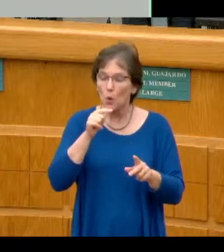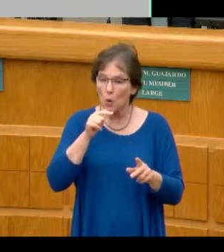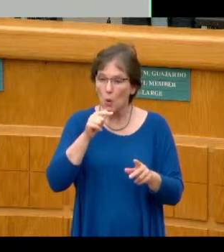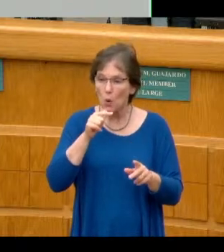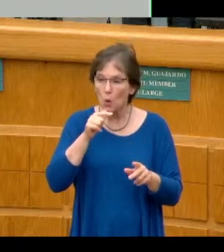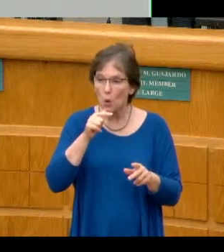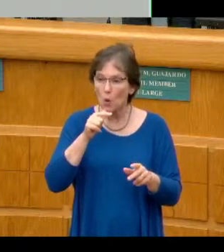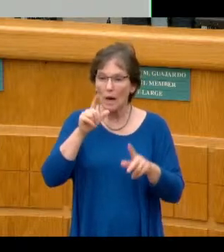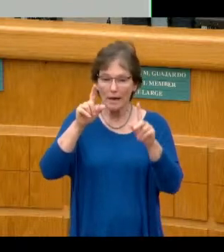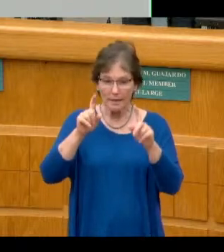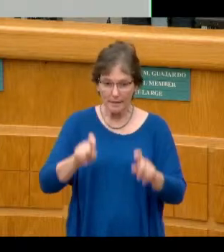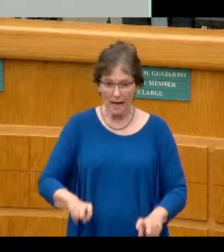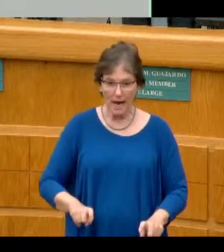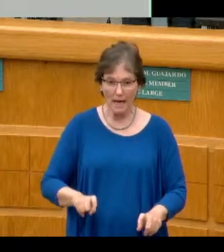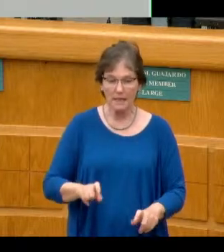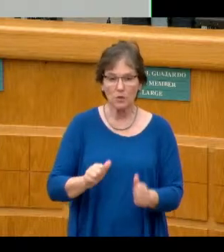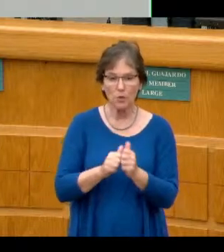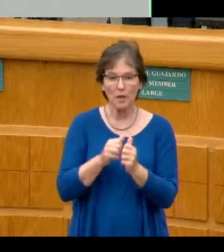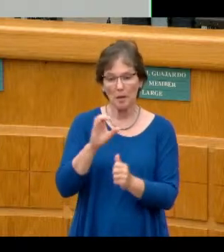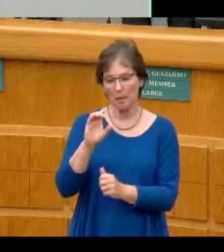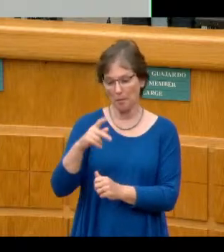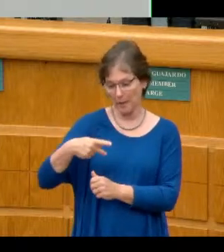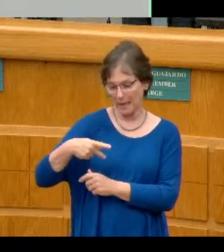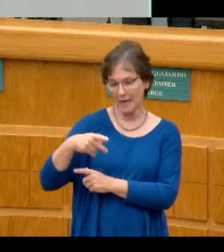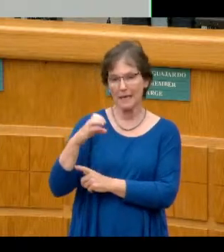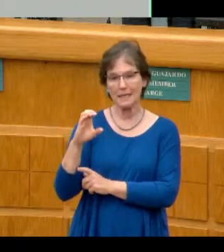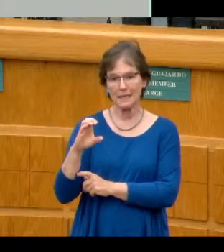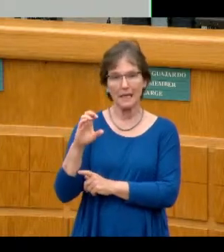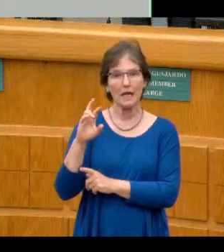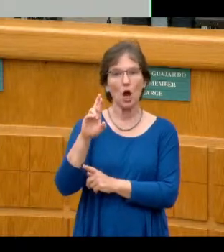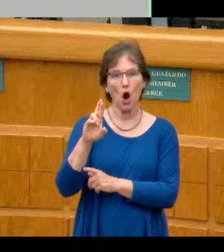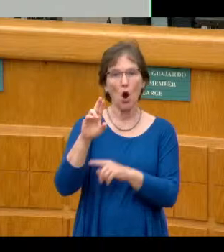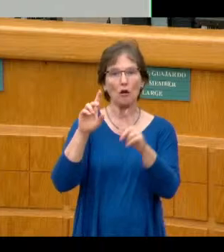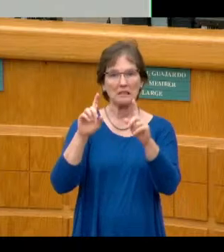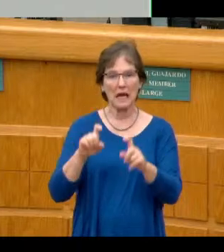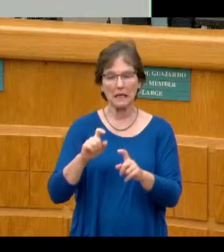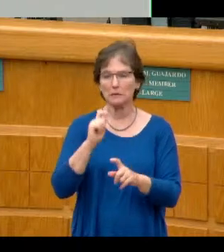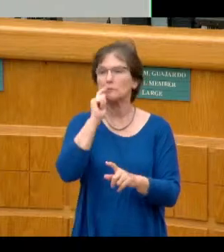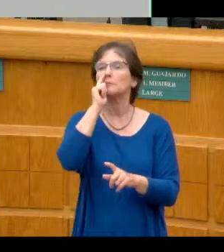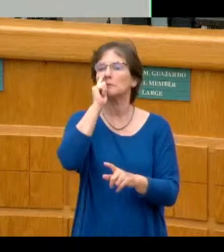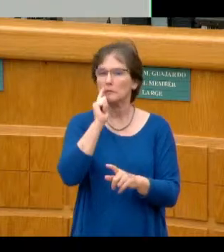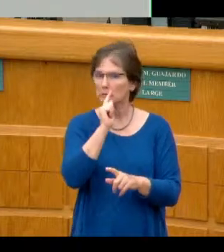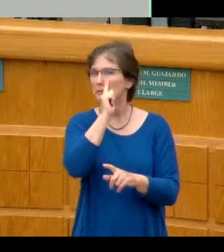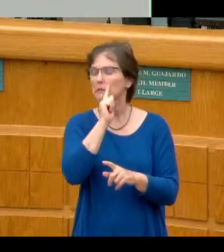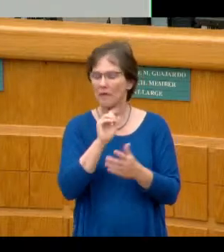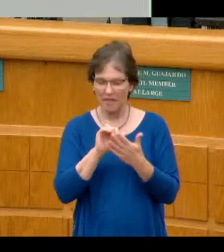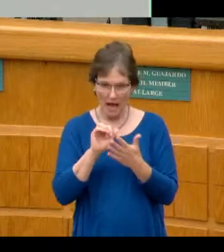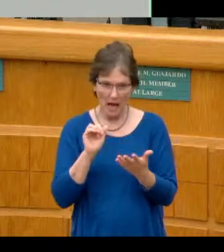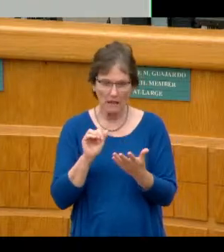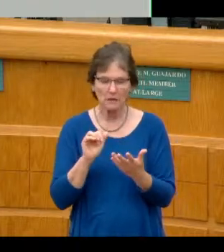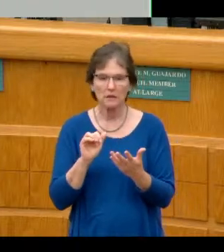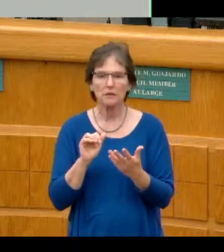that transmission rate right now, so we need more data before we can get more certain about what it is.